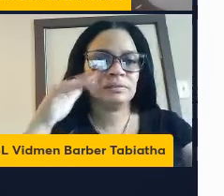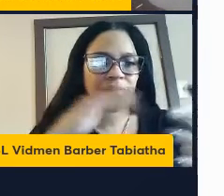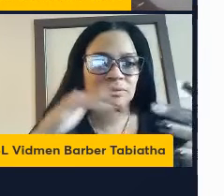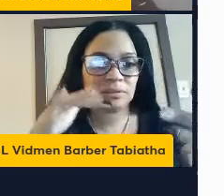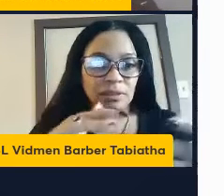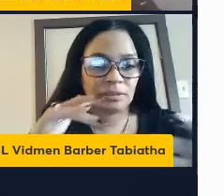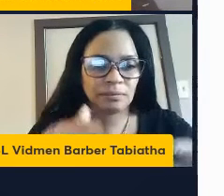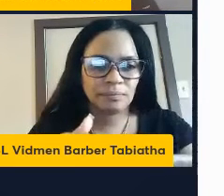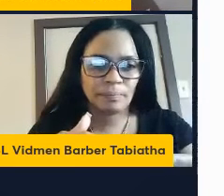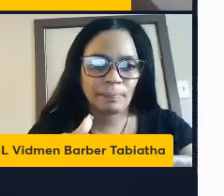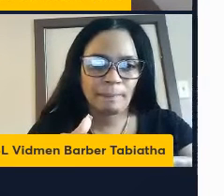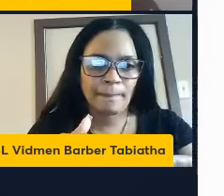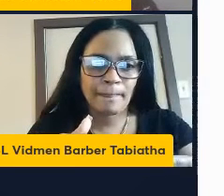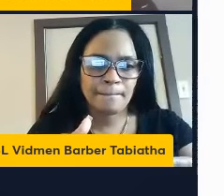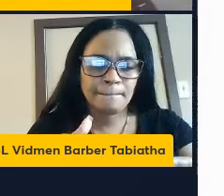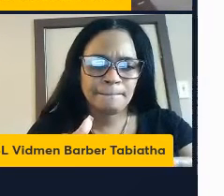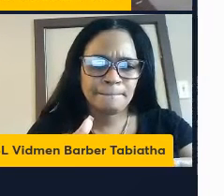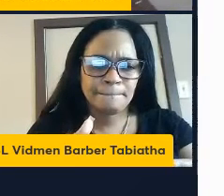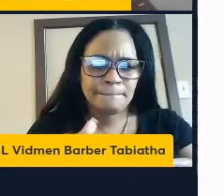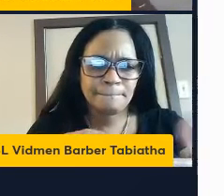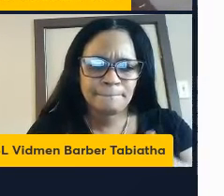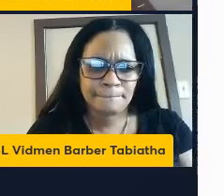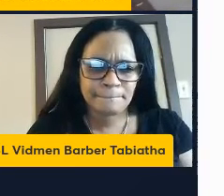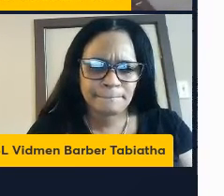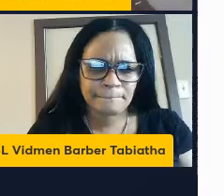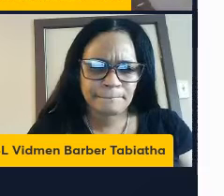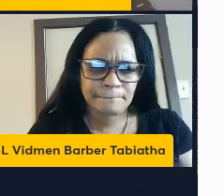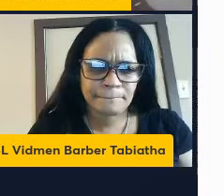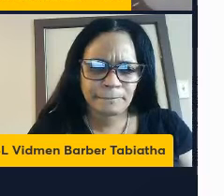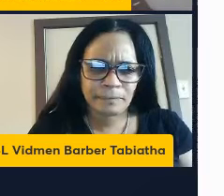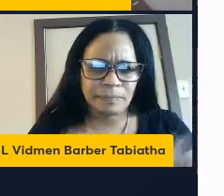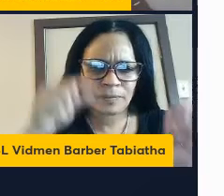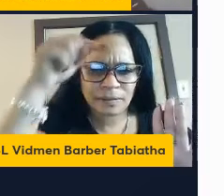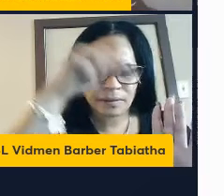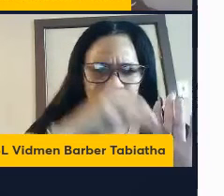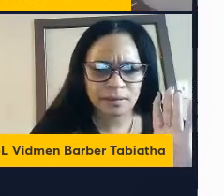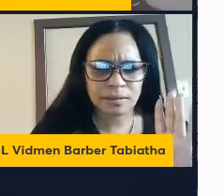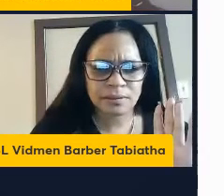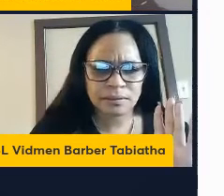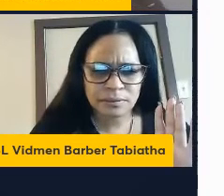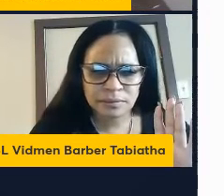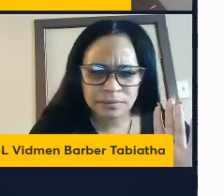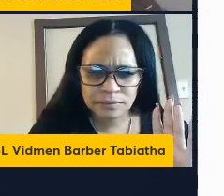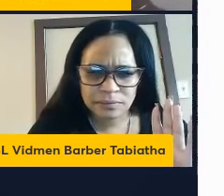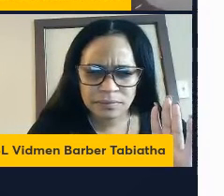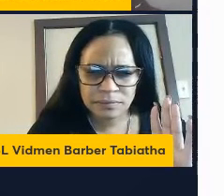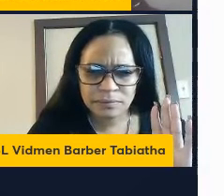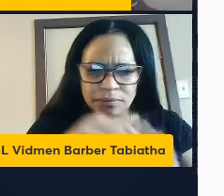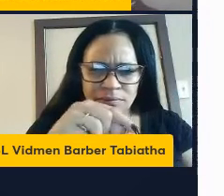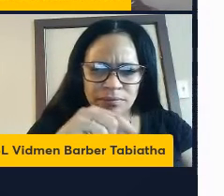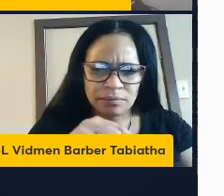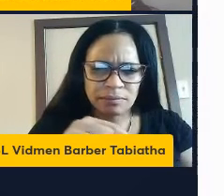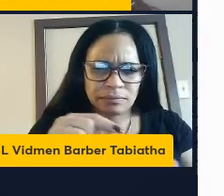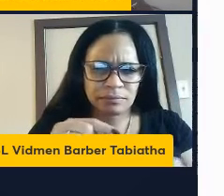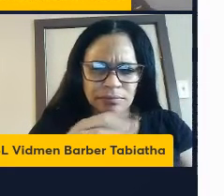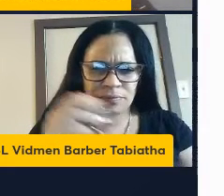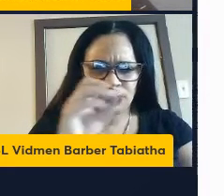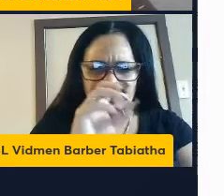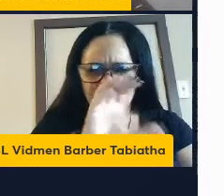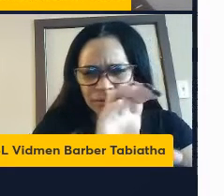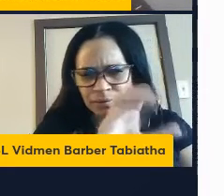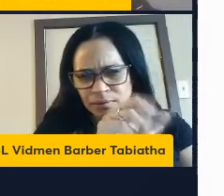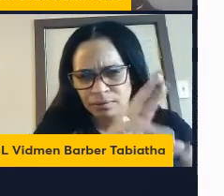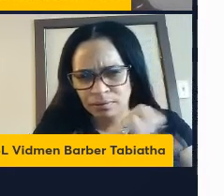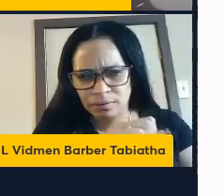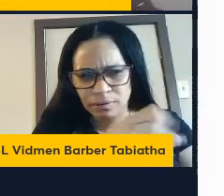an immunodepletion kit and as well as explore the protein as well as the phosphoproteum, validates this identified protein as well as